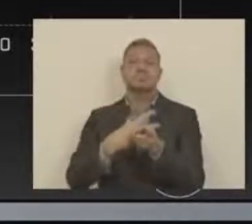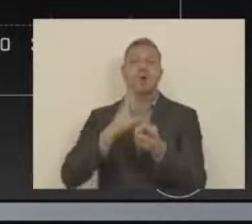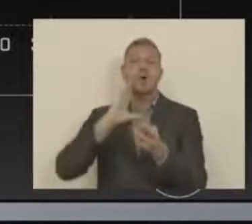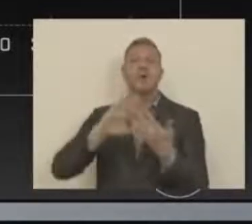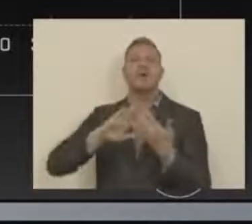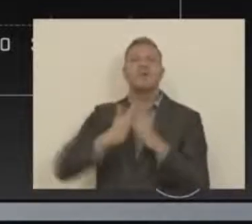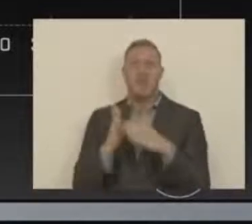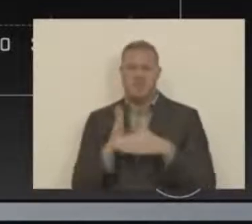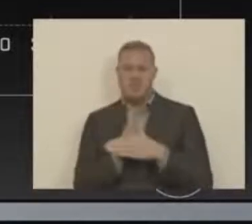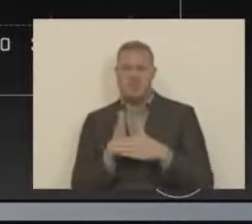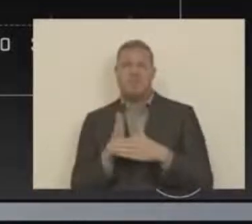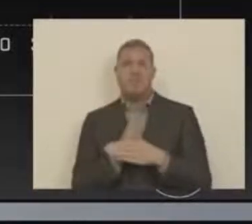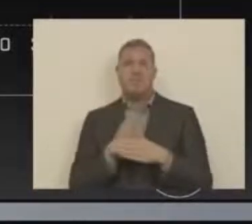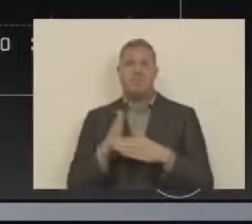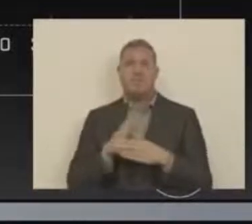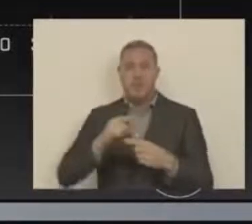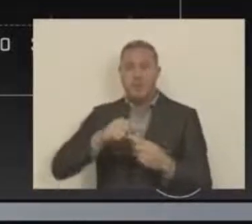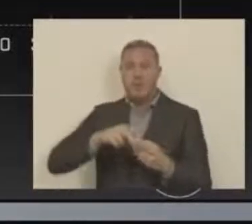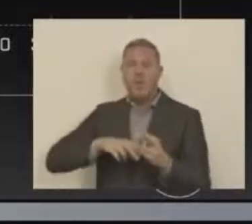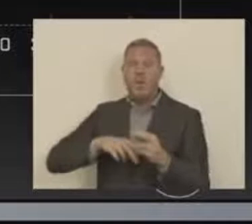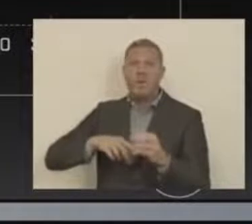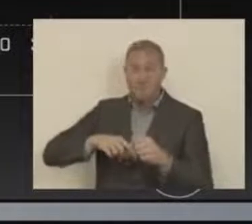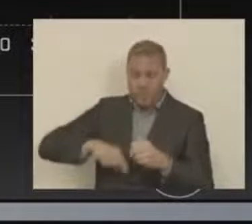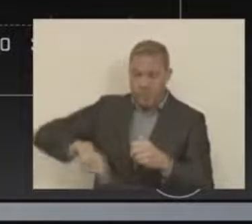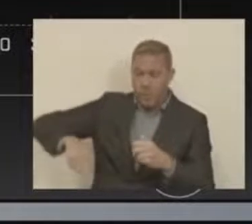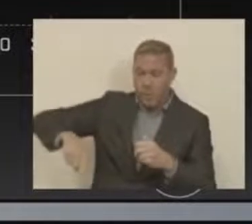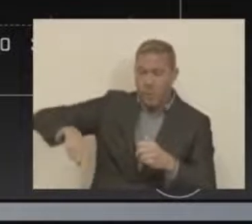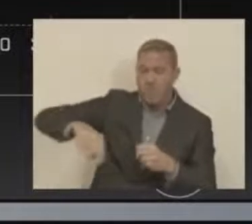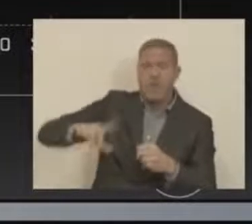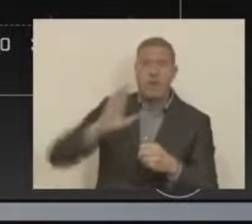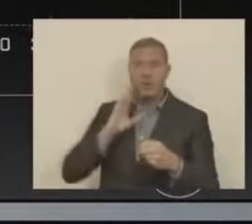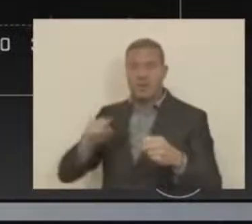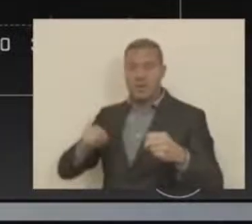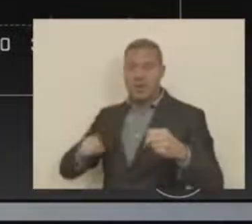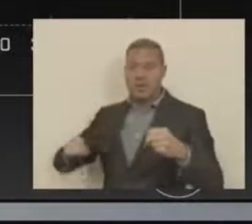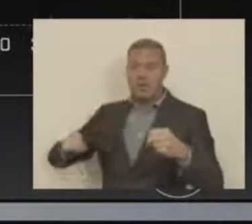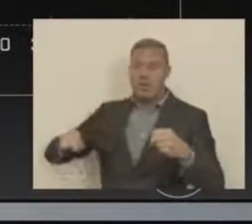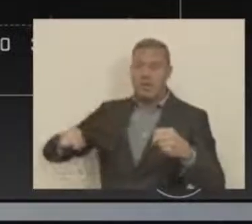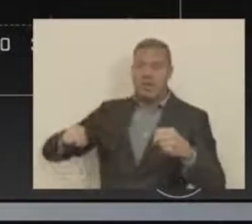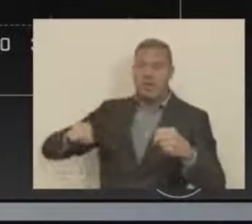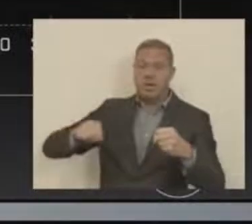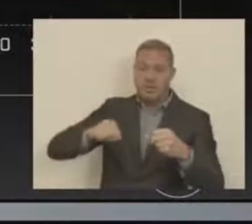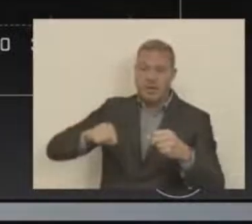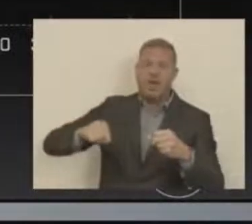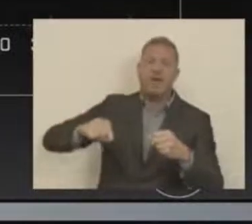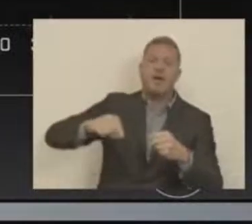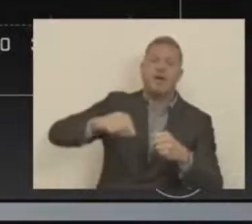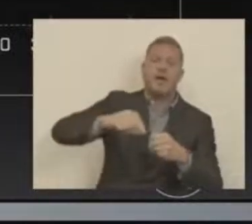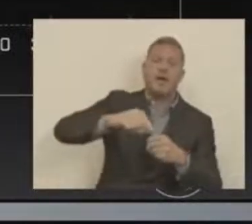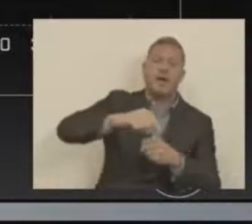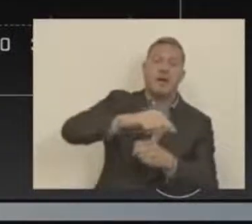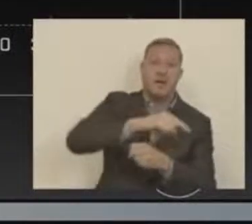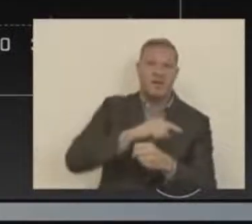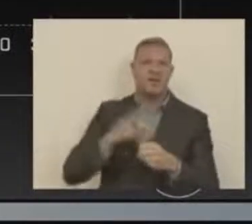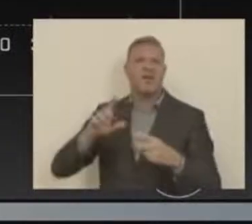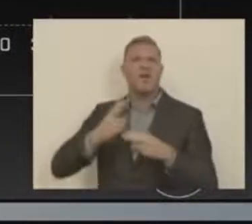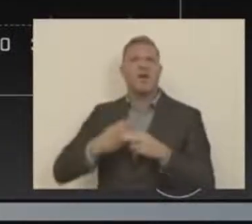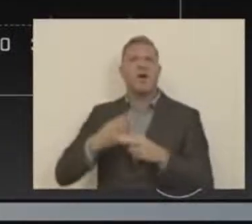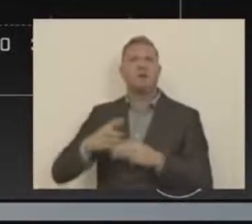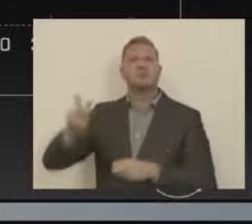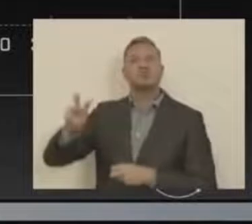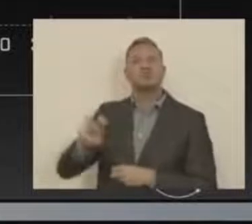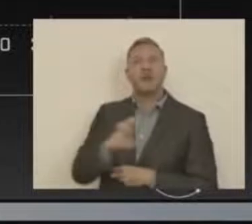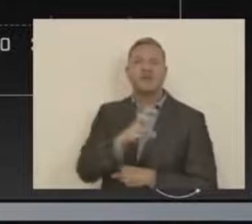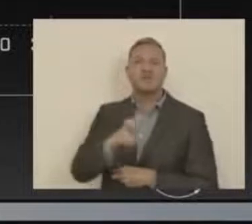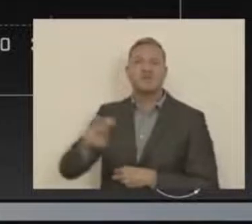will ultimately put us into our final orbit. While we coast along our transfer orbit, we're going to go through what we call a